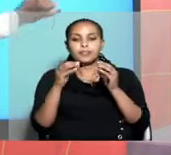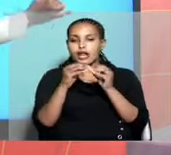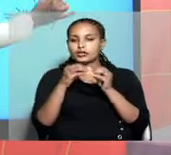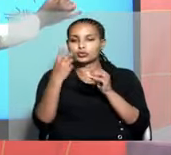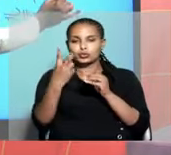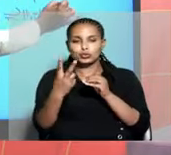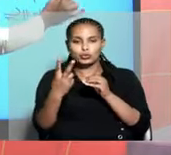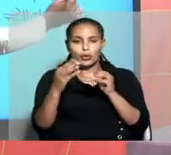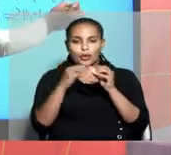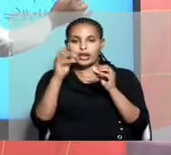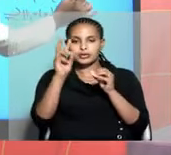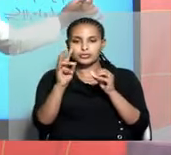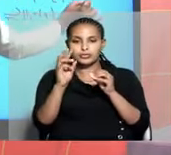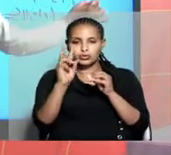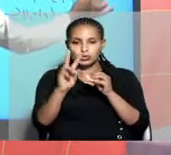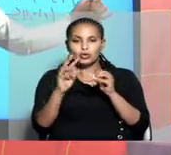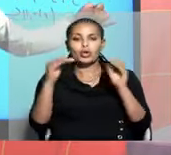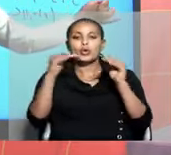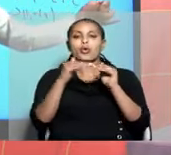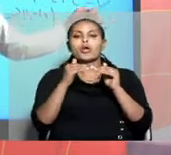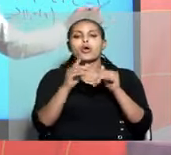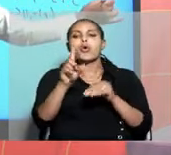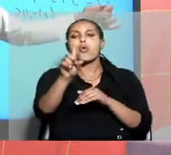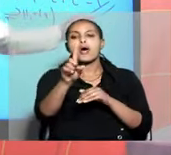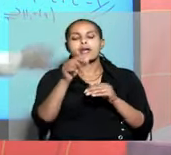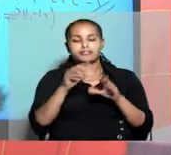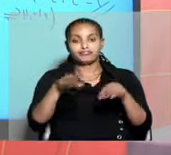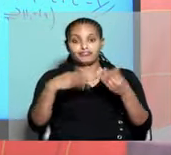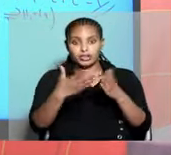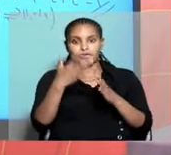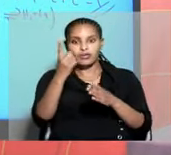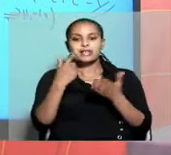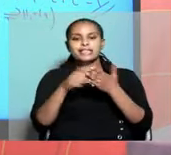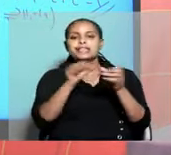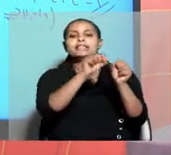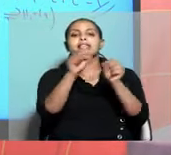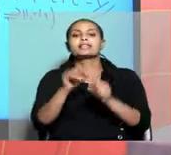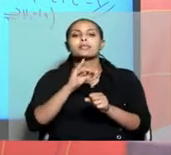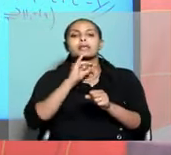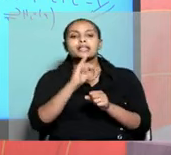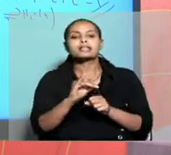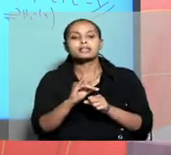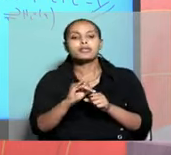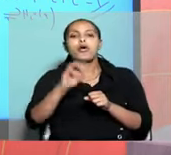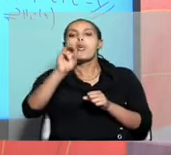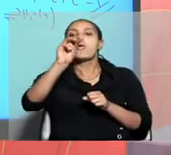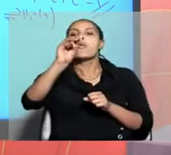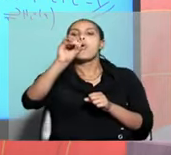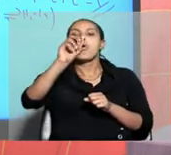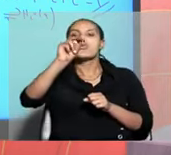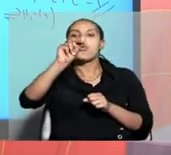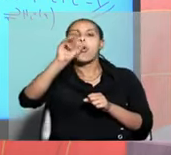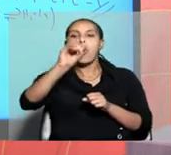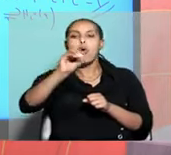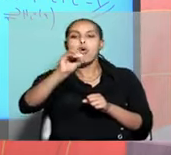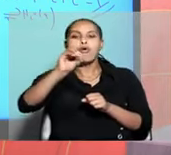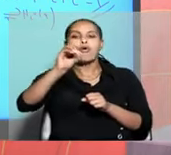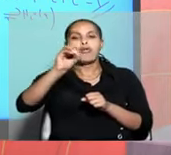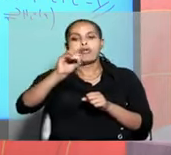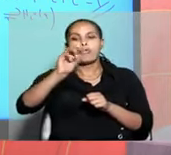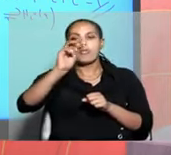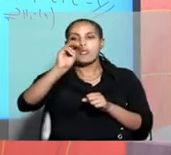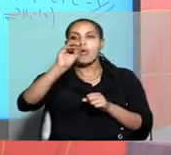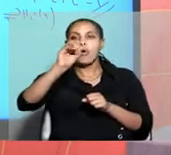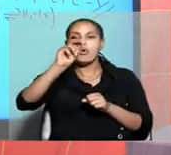plus 2 equal 1. Now this system is monovariant